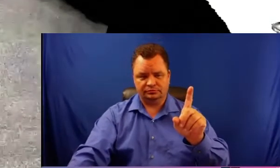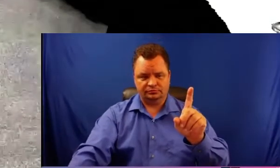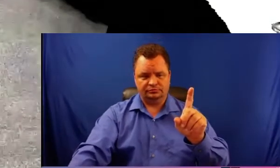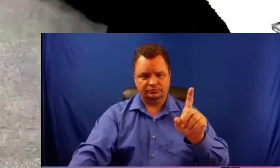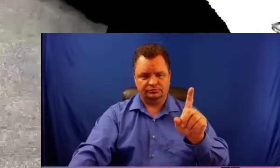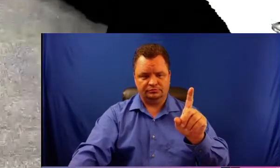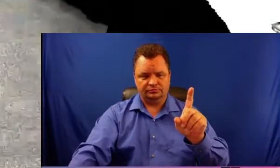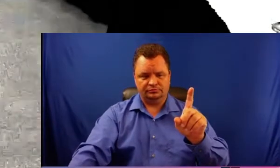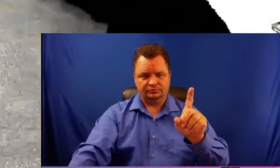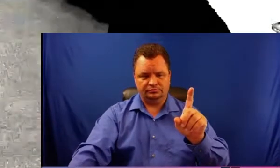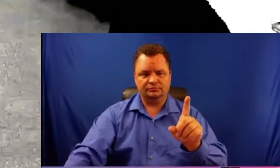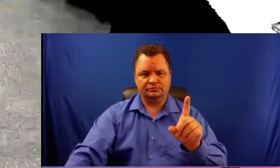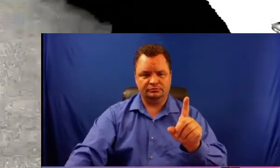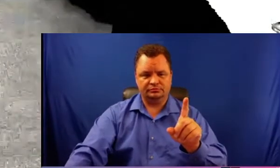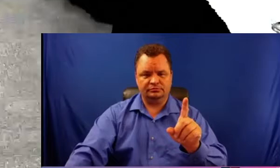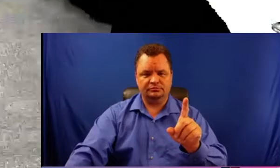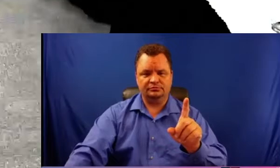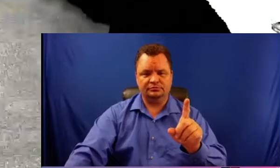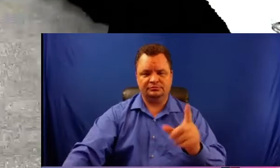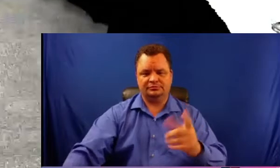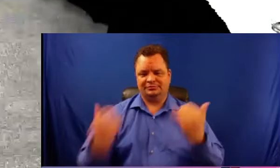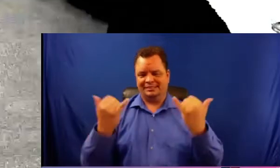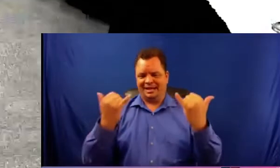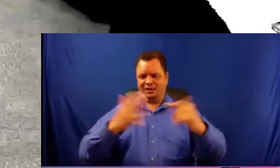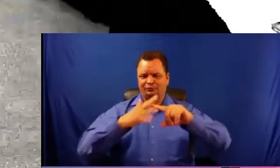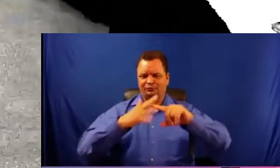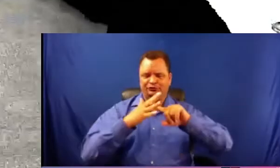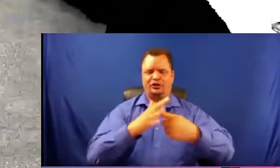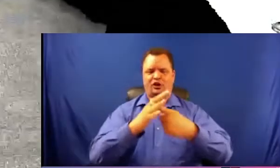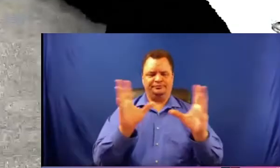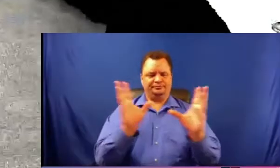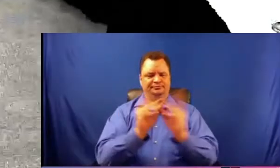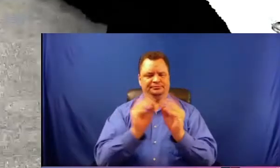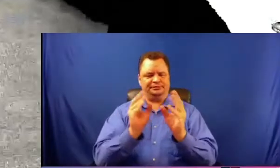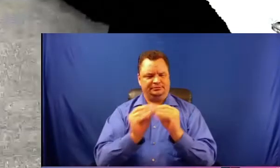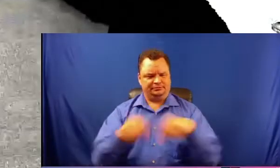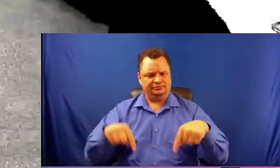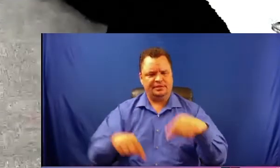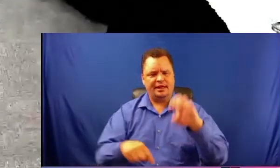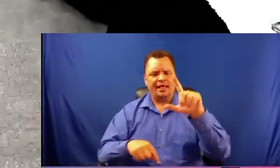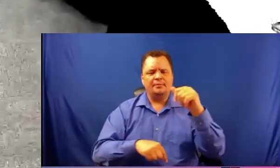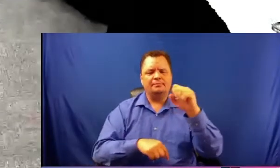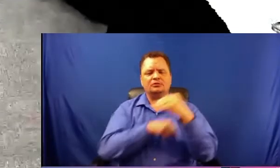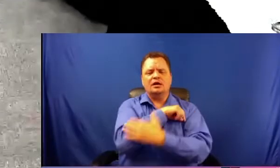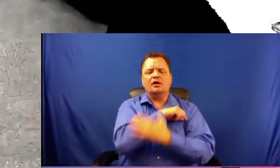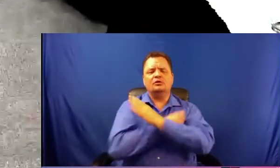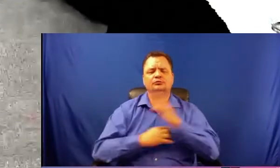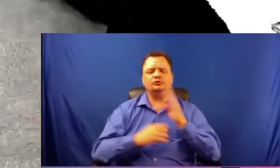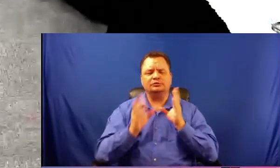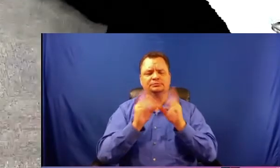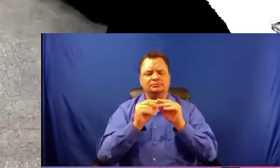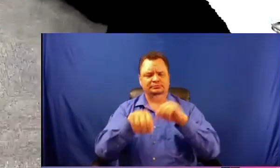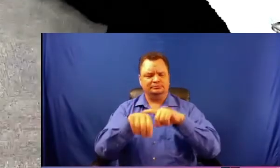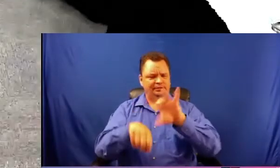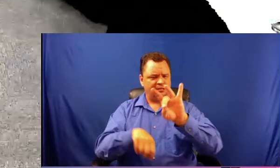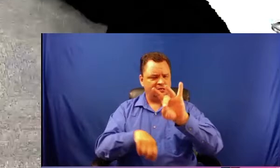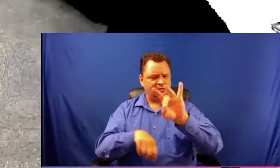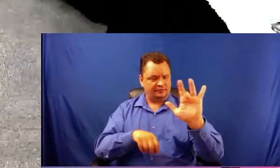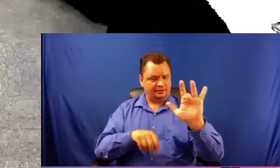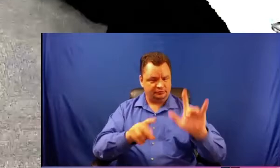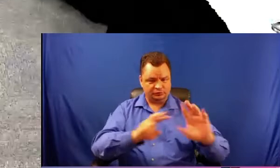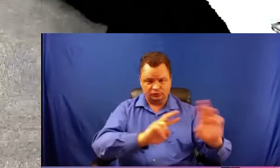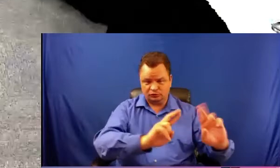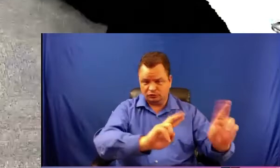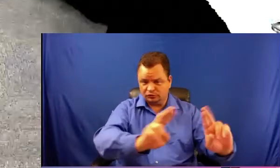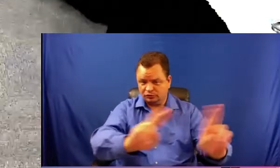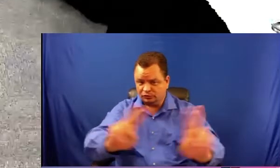of Health meeting. And welcome everyone, and welcome those few of you who are on